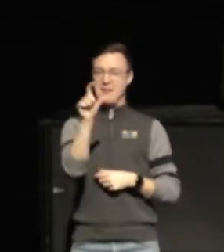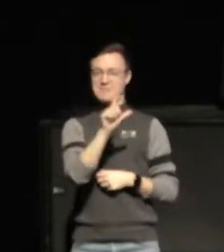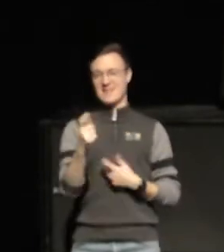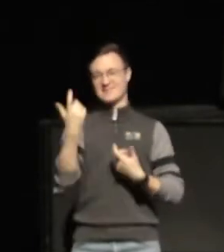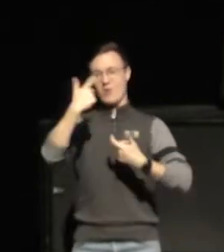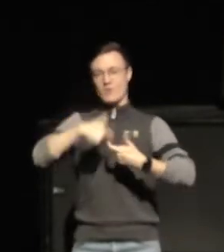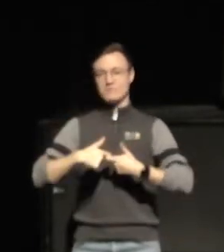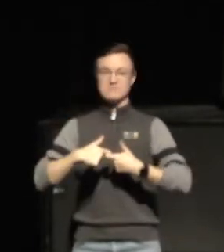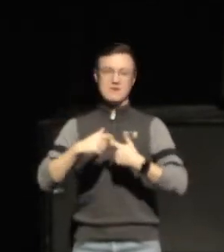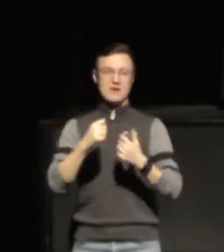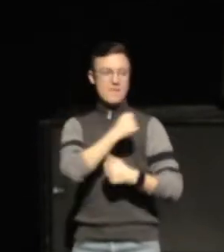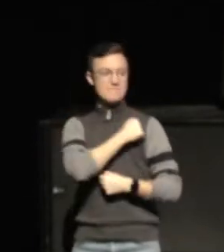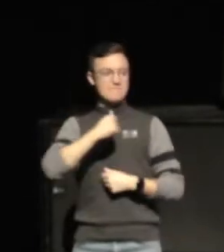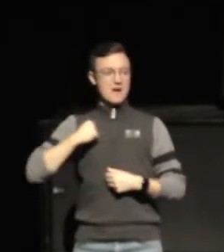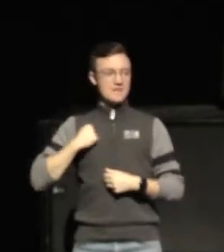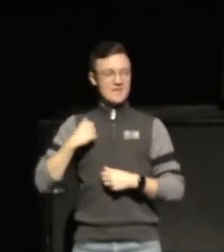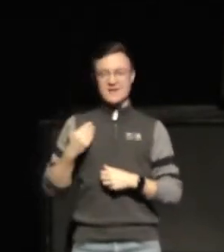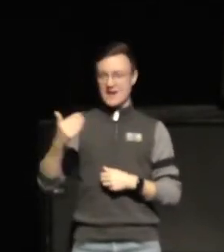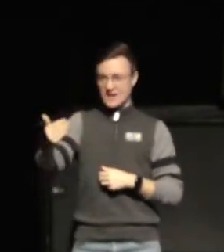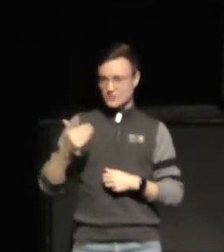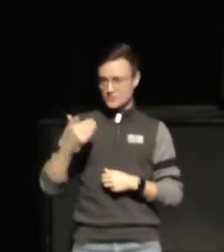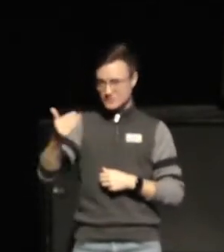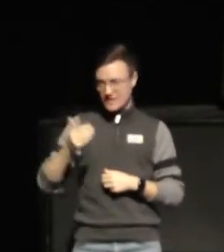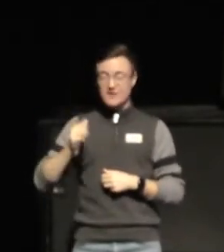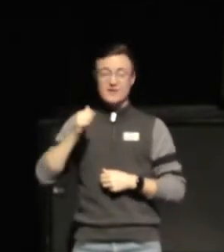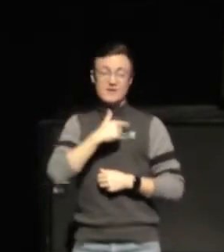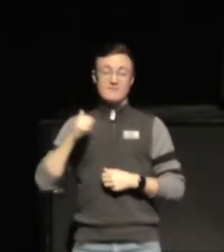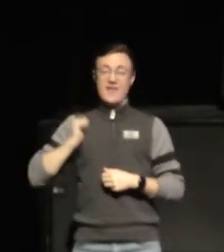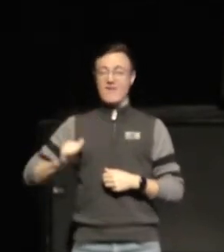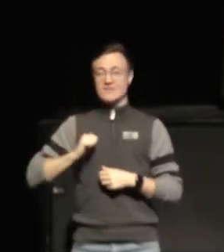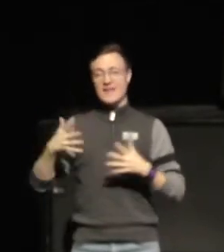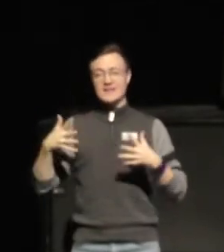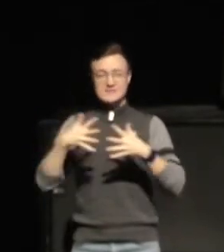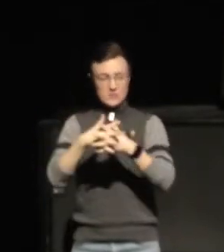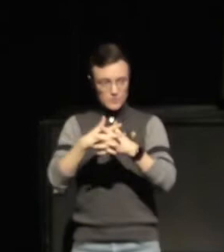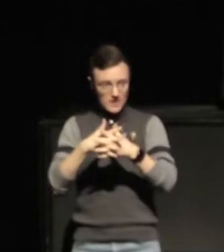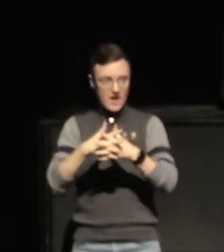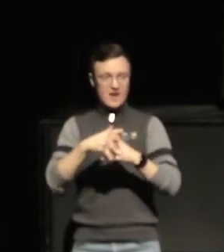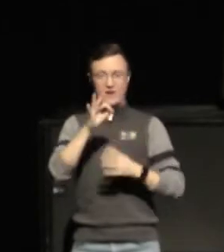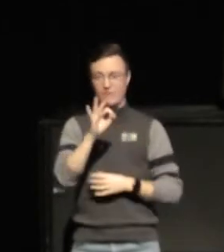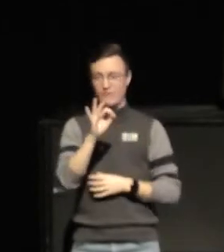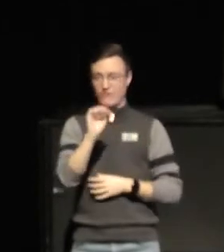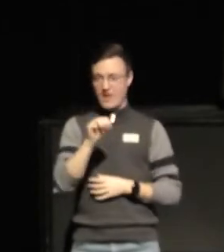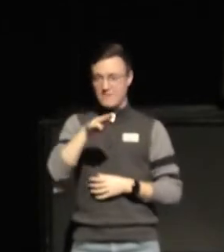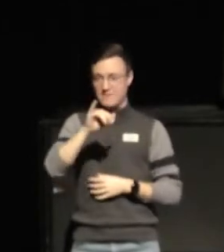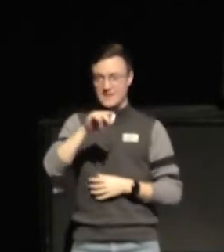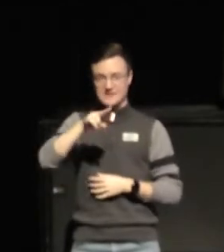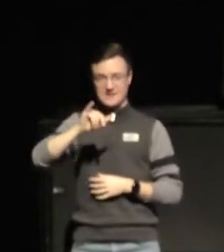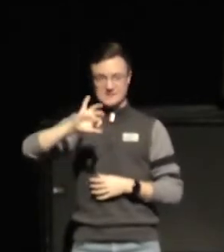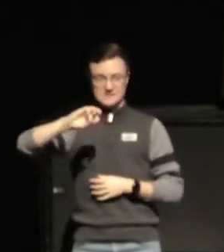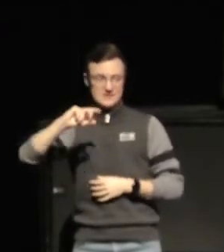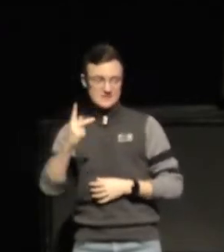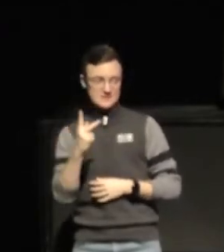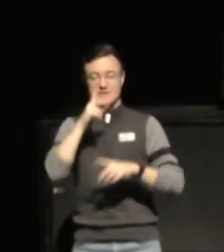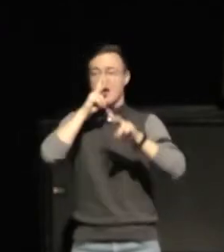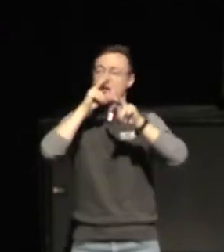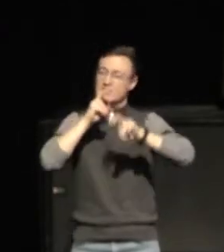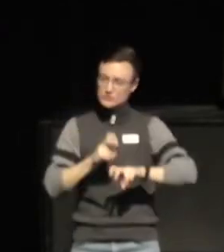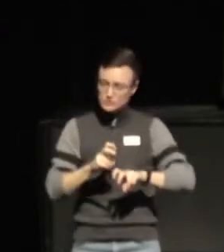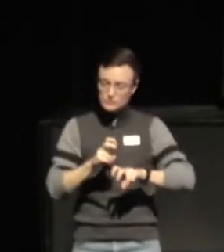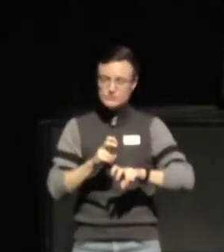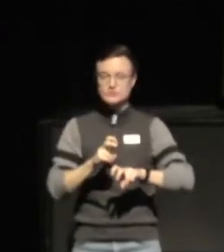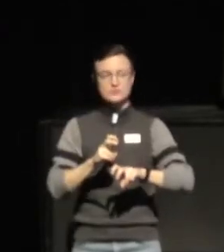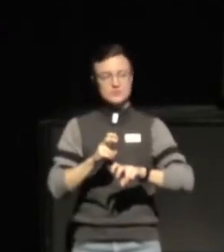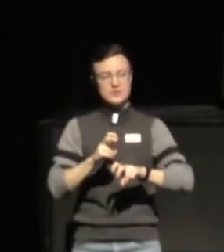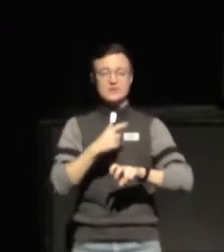using intersectional feminist analysis, but that means basically looking at power relations